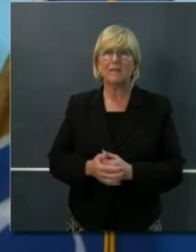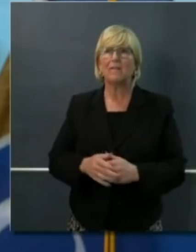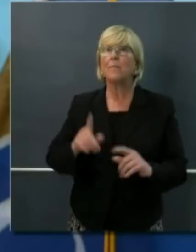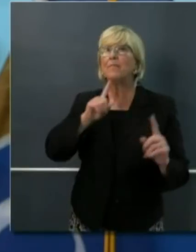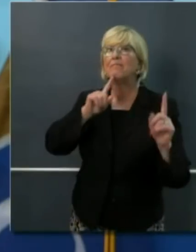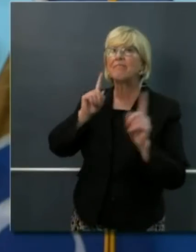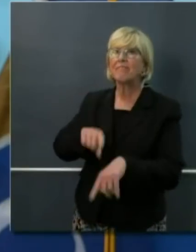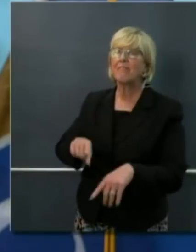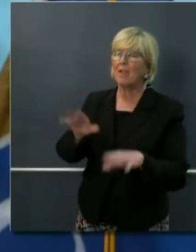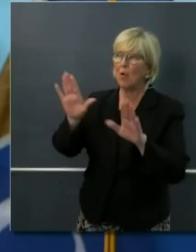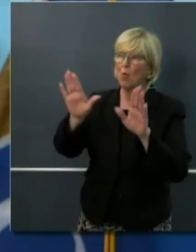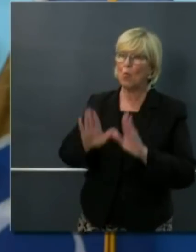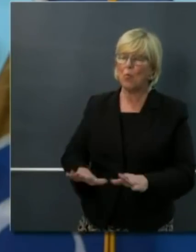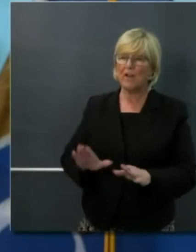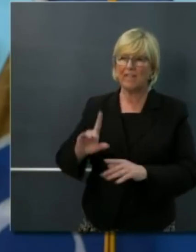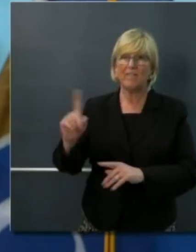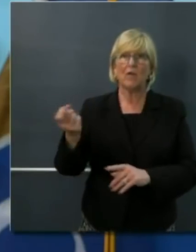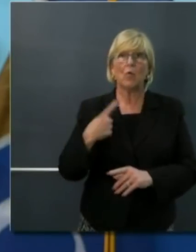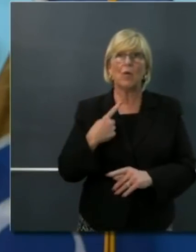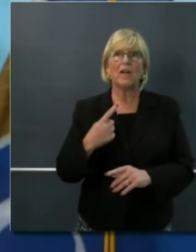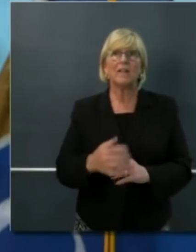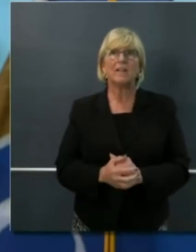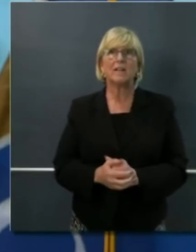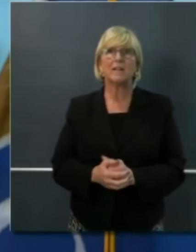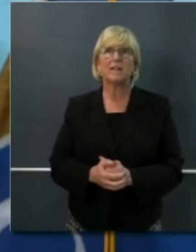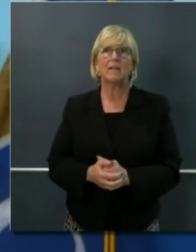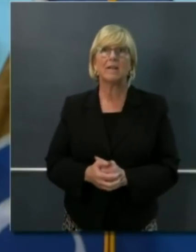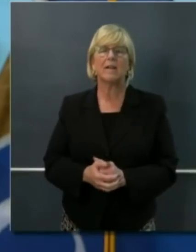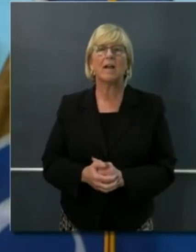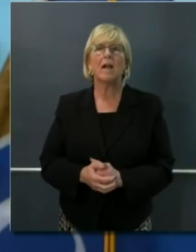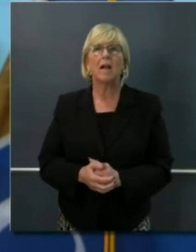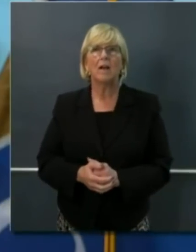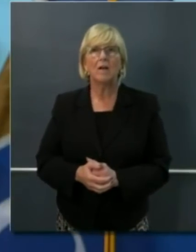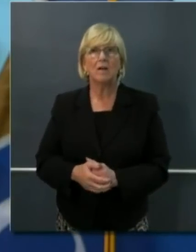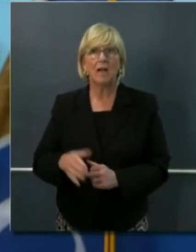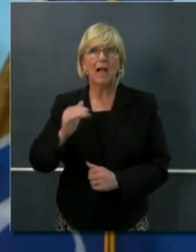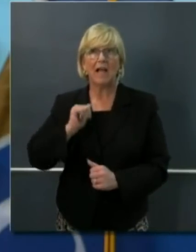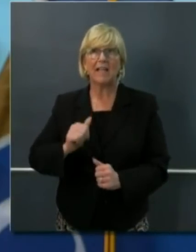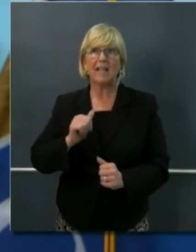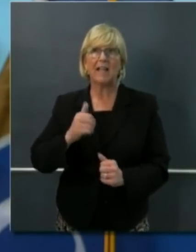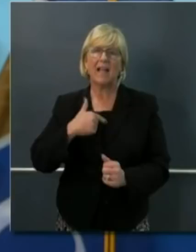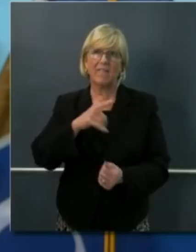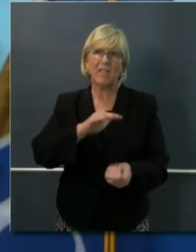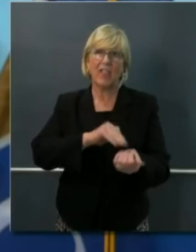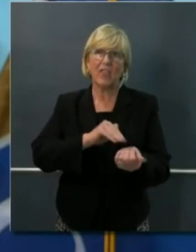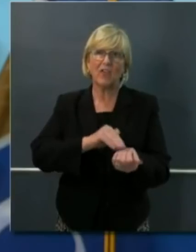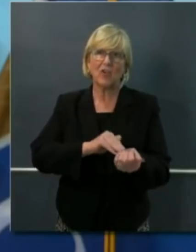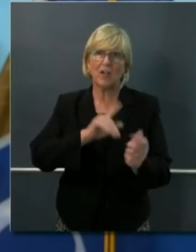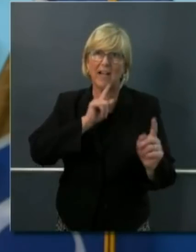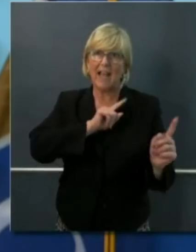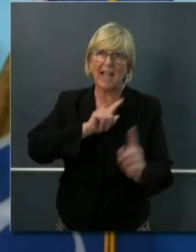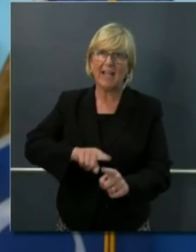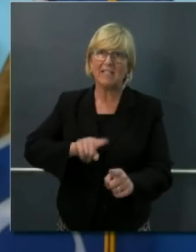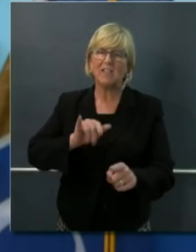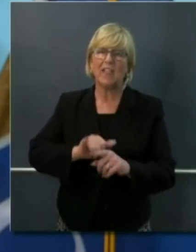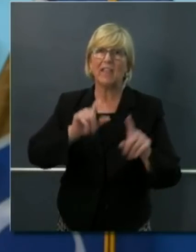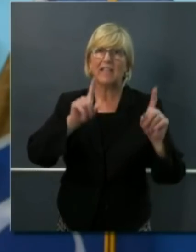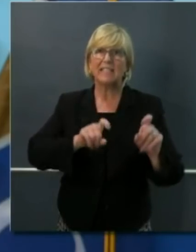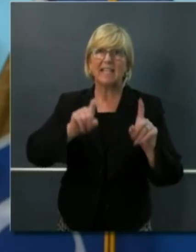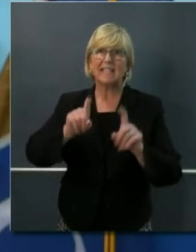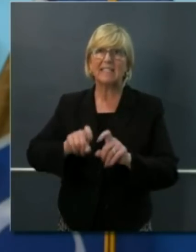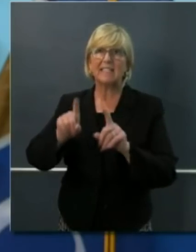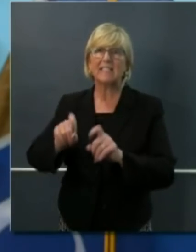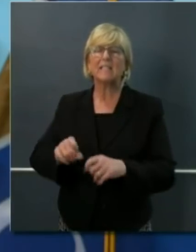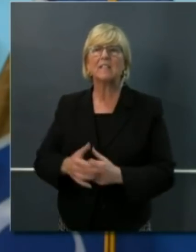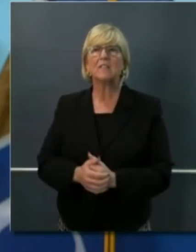wonderful questions. And by the way, it's an opportunity before I bring Dr. Galley up to talk more specifically in their efforts with this testing task force that they